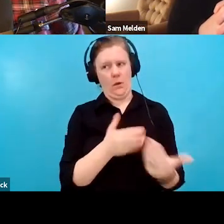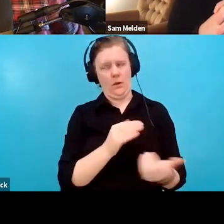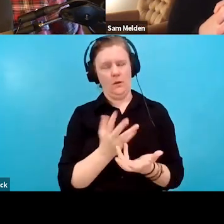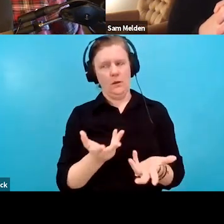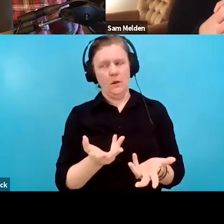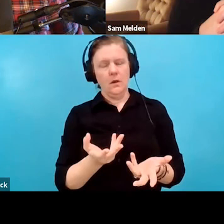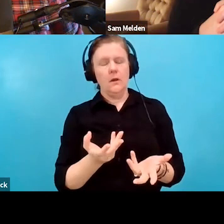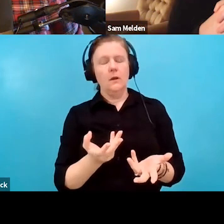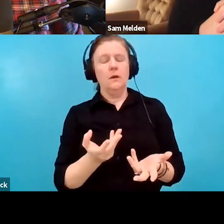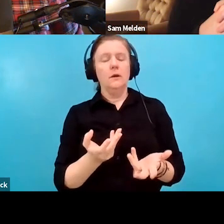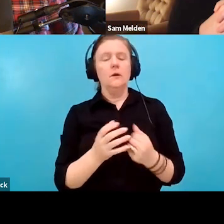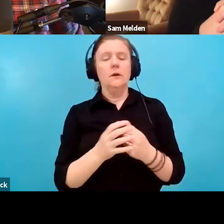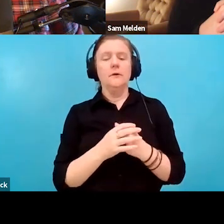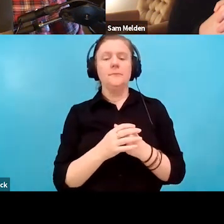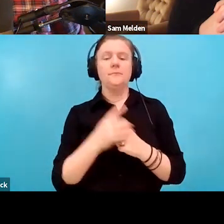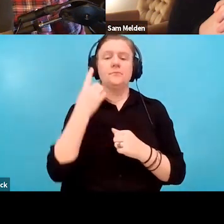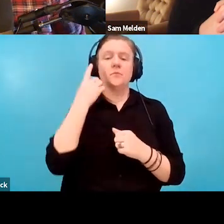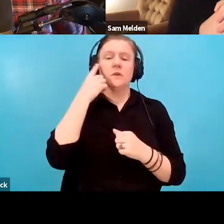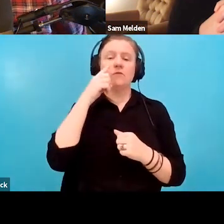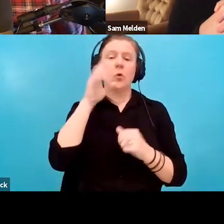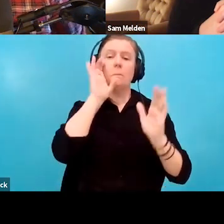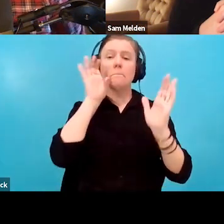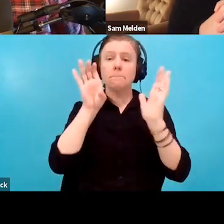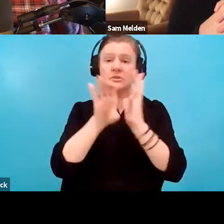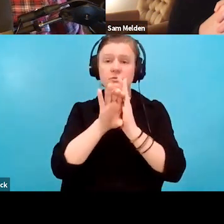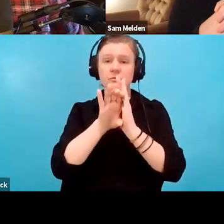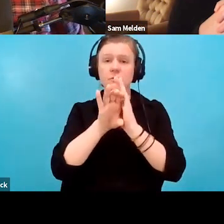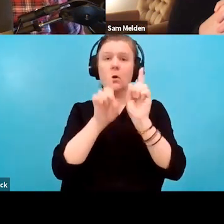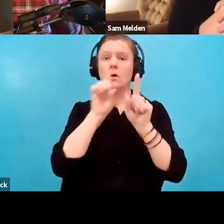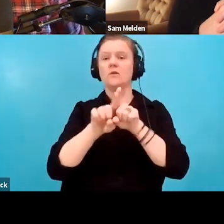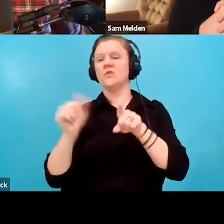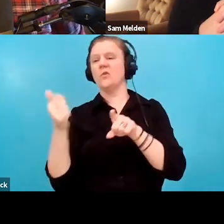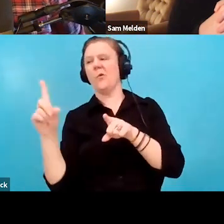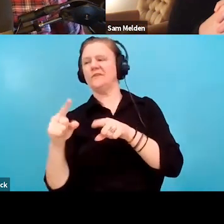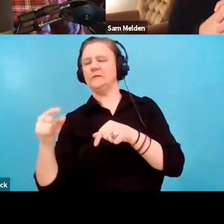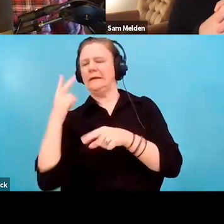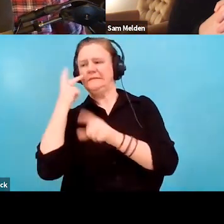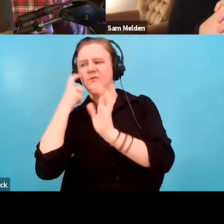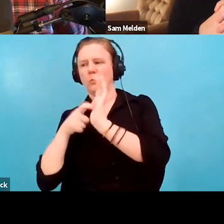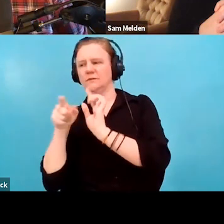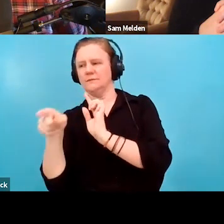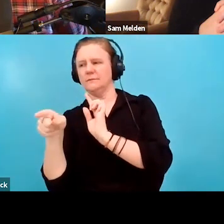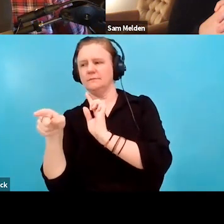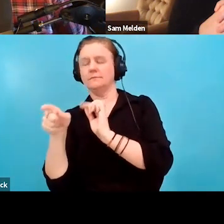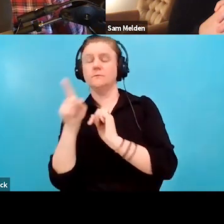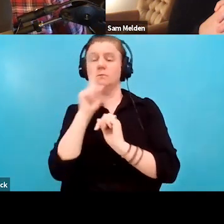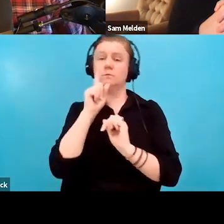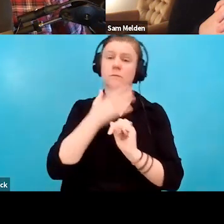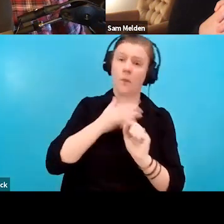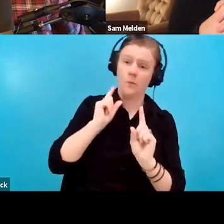I think that for imagery, and by the way, there's a related question I think that's coming up here, which is, I think I'd boil it down to